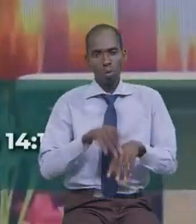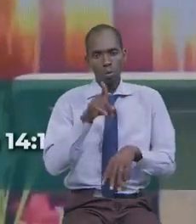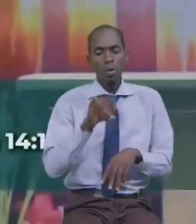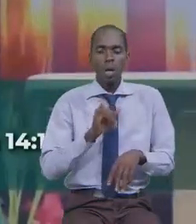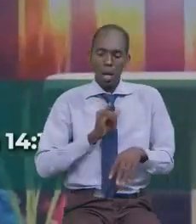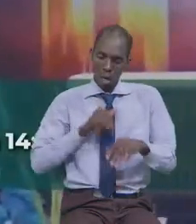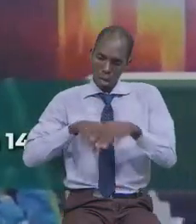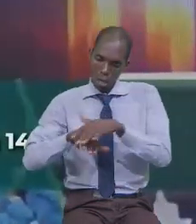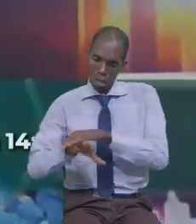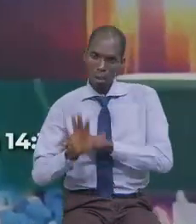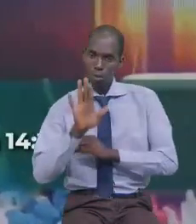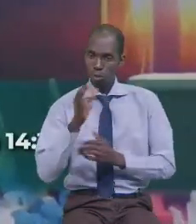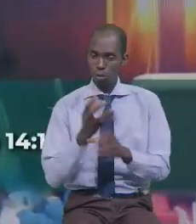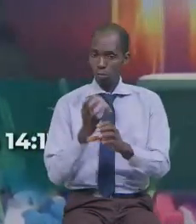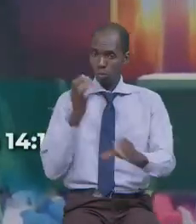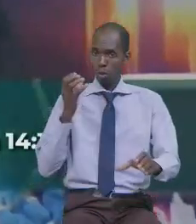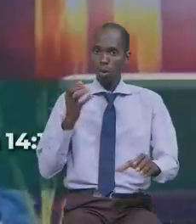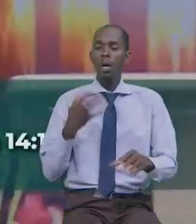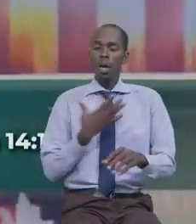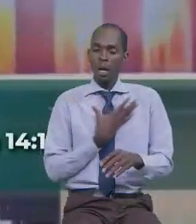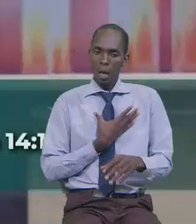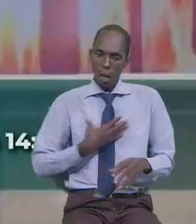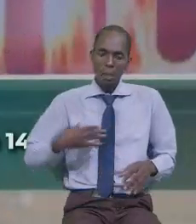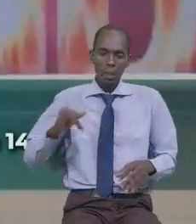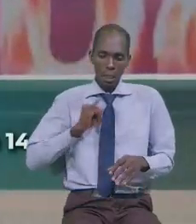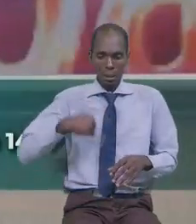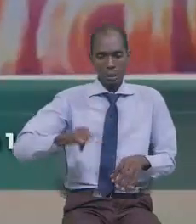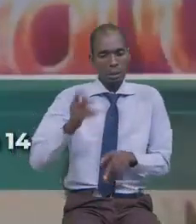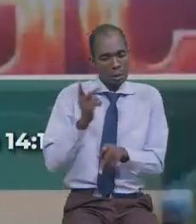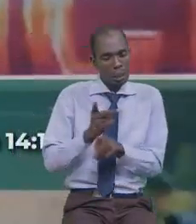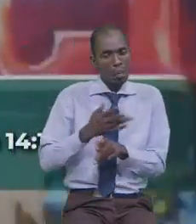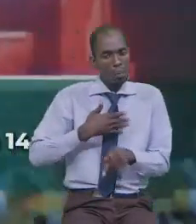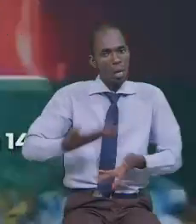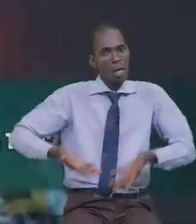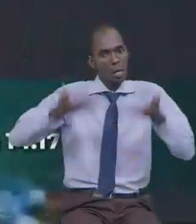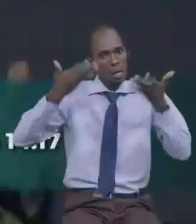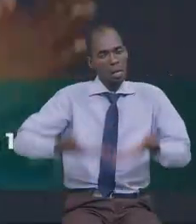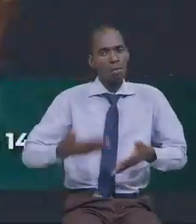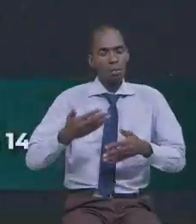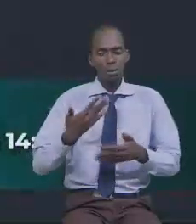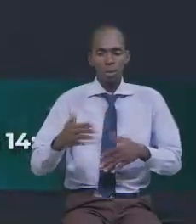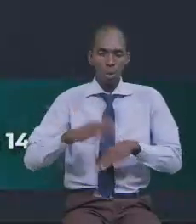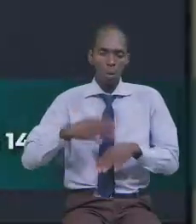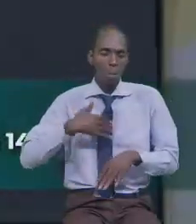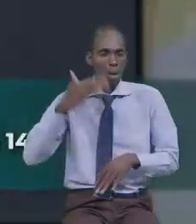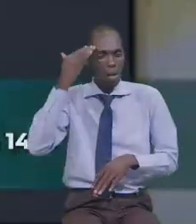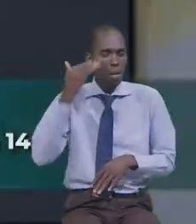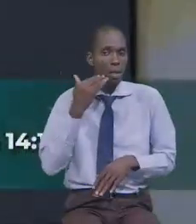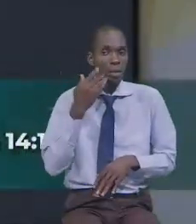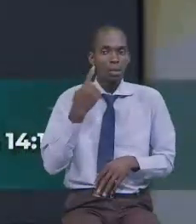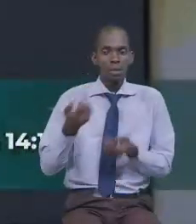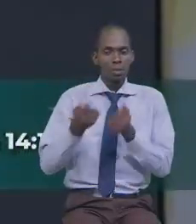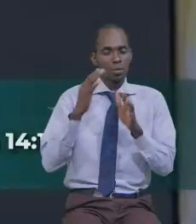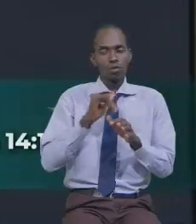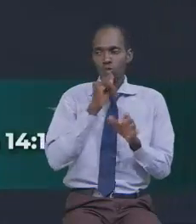load while you carry me. And the driver said, the driver did not make fun, did not laugh. The driver just said, Mama, it's